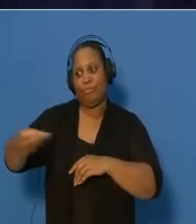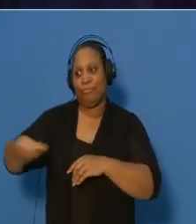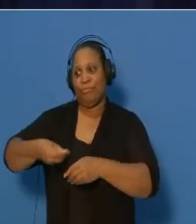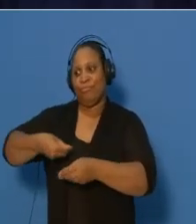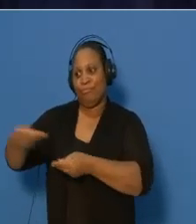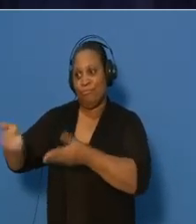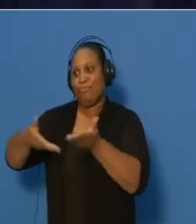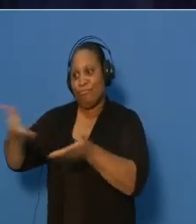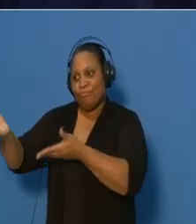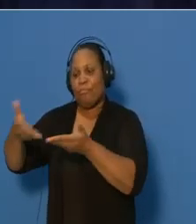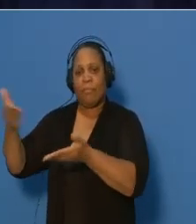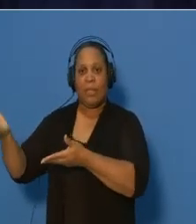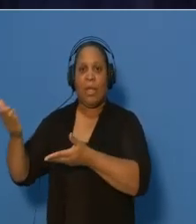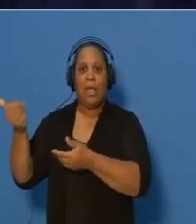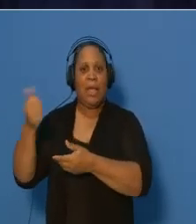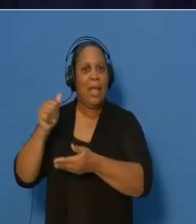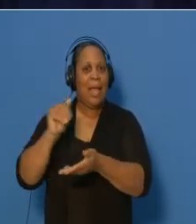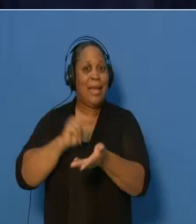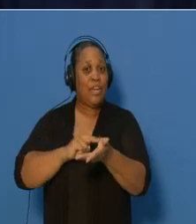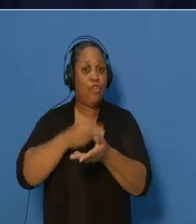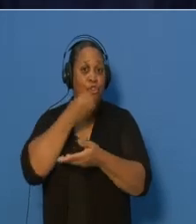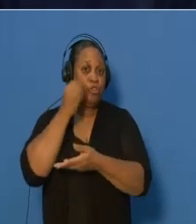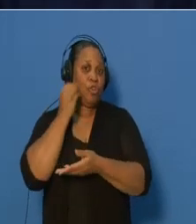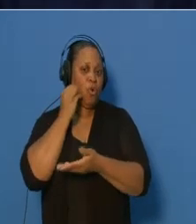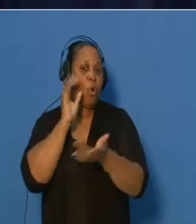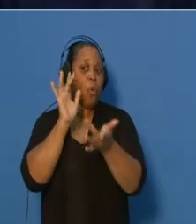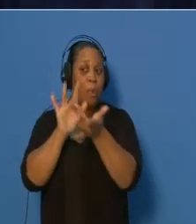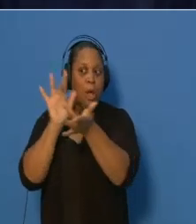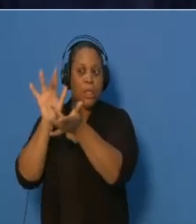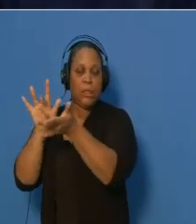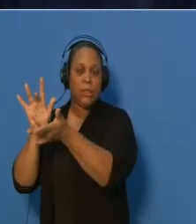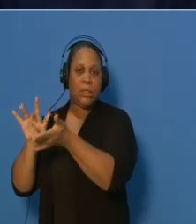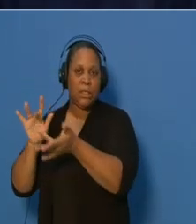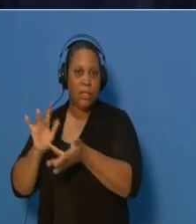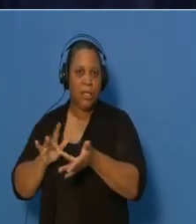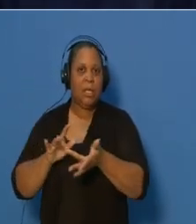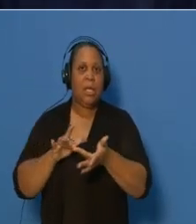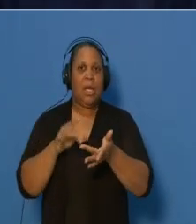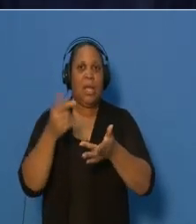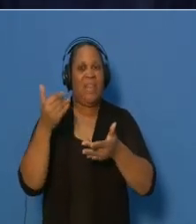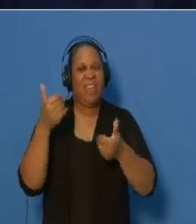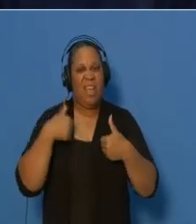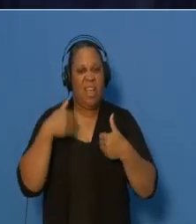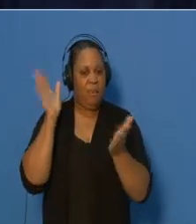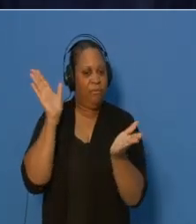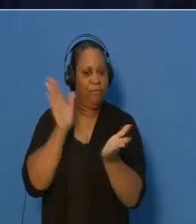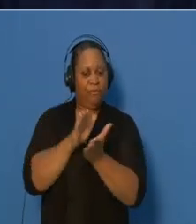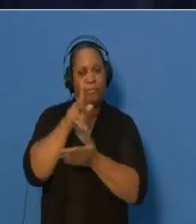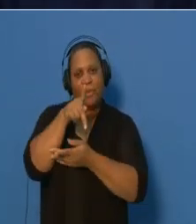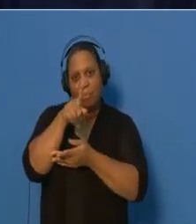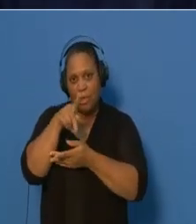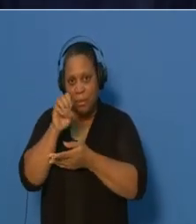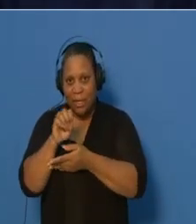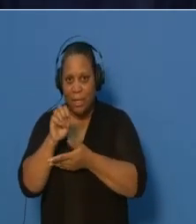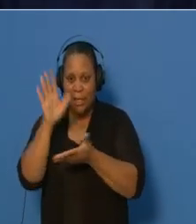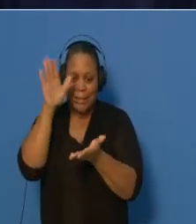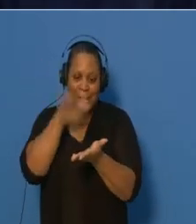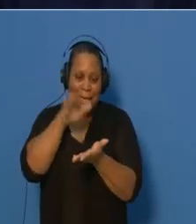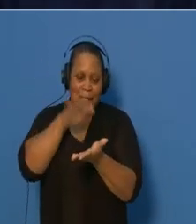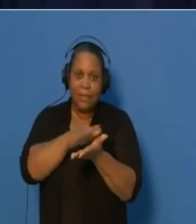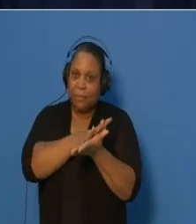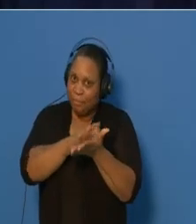nursing home we're in contact with, and if any of them have requirements with respect to shortages of PPEs or hand sanitizers or the